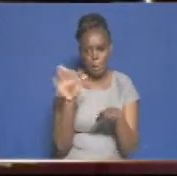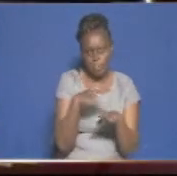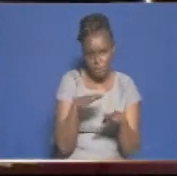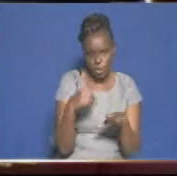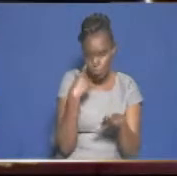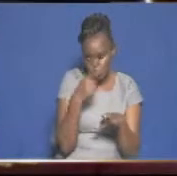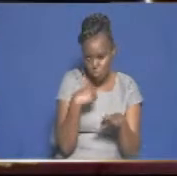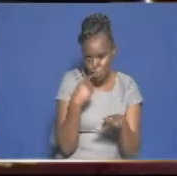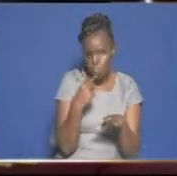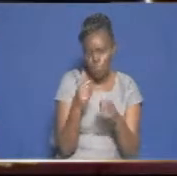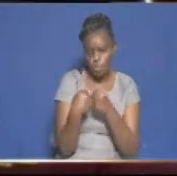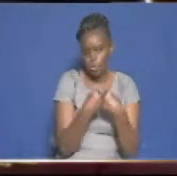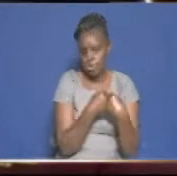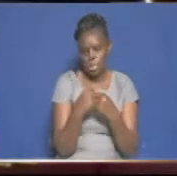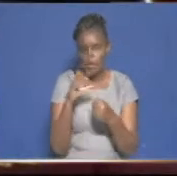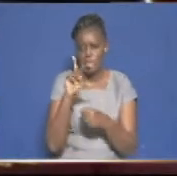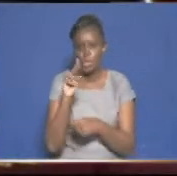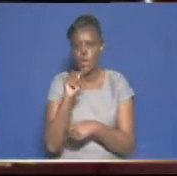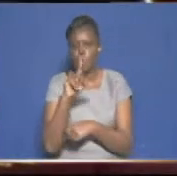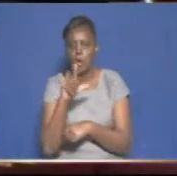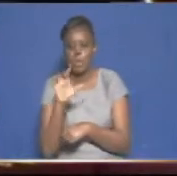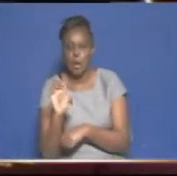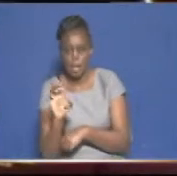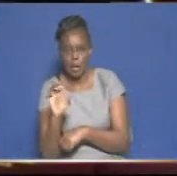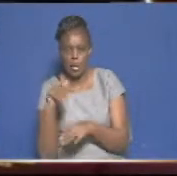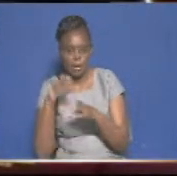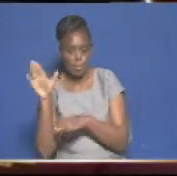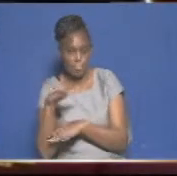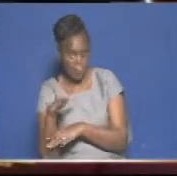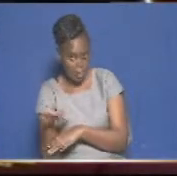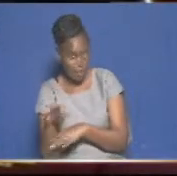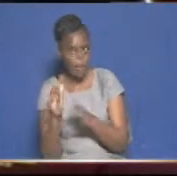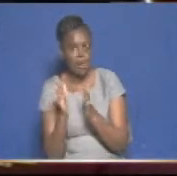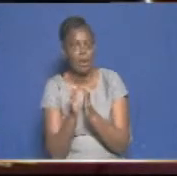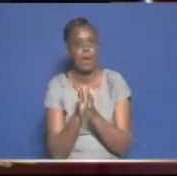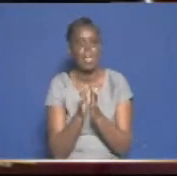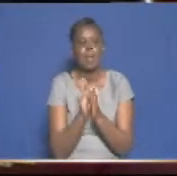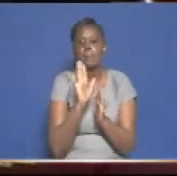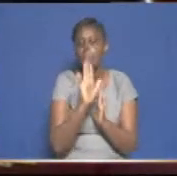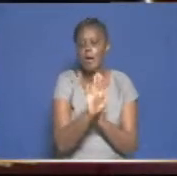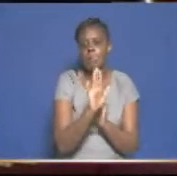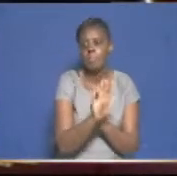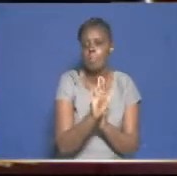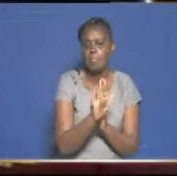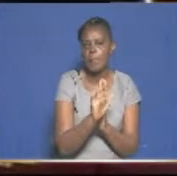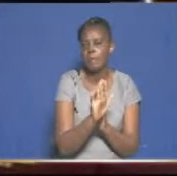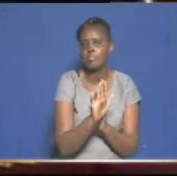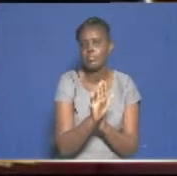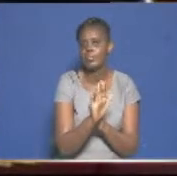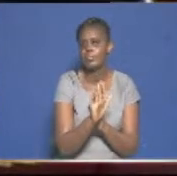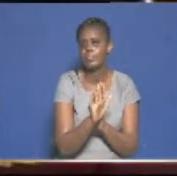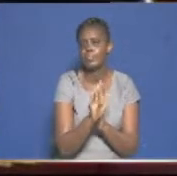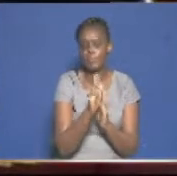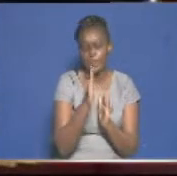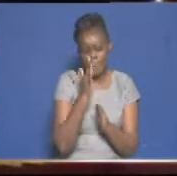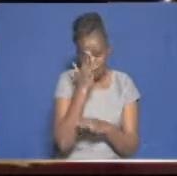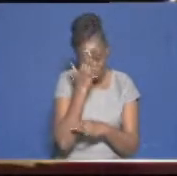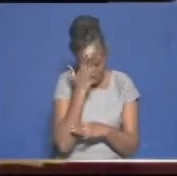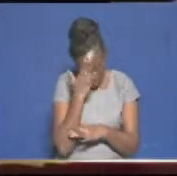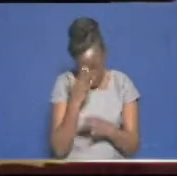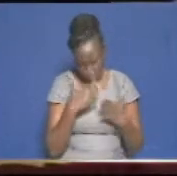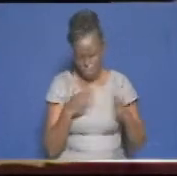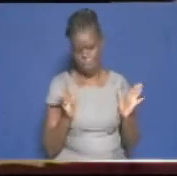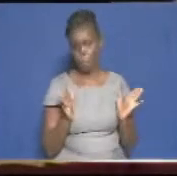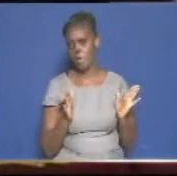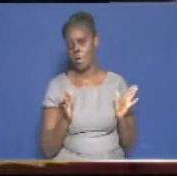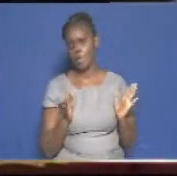who really challenged Duale in this parliament. And he was very sincere in his debate.